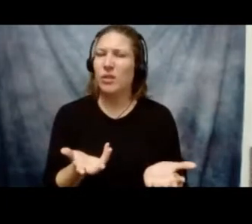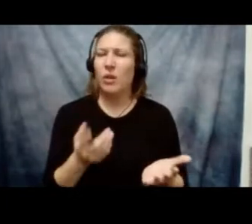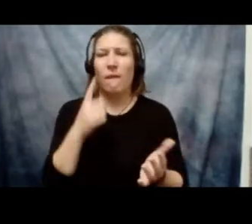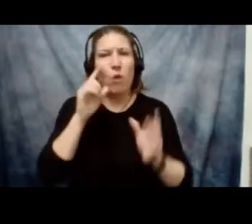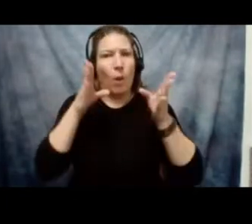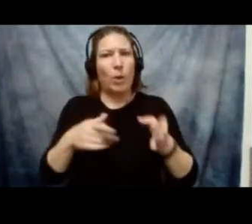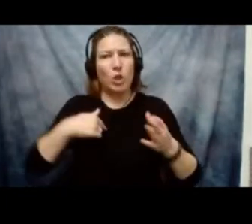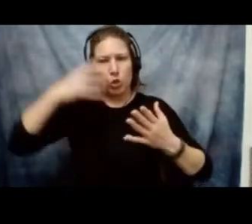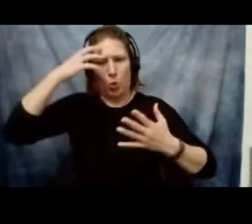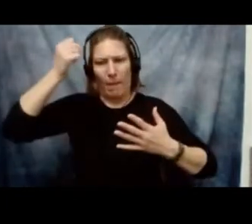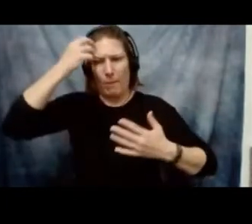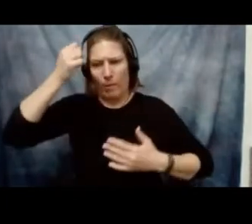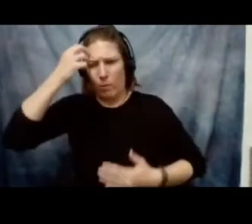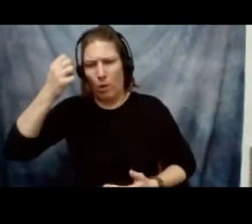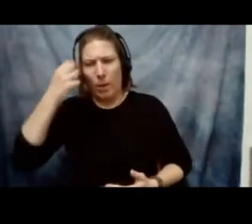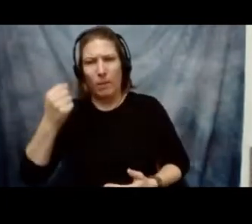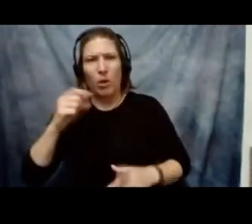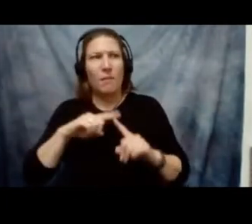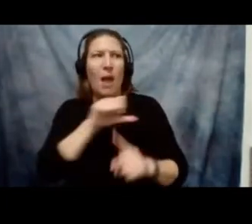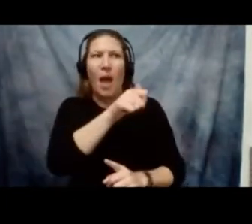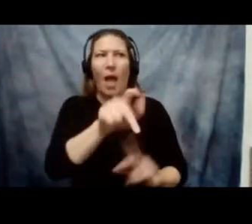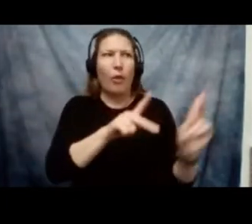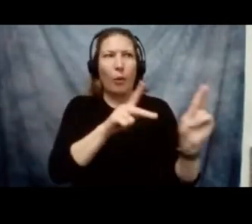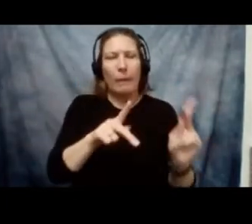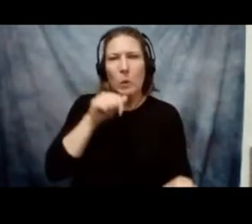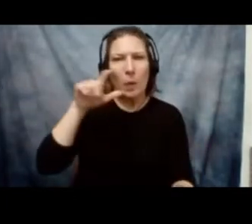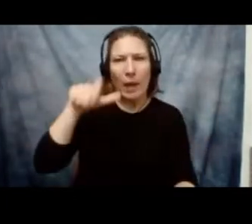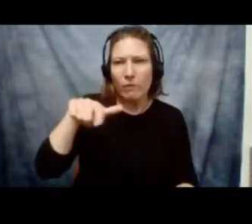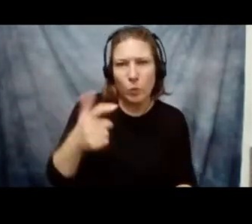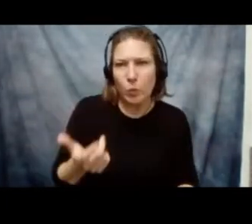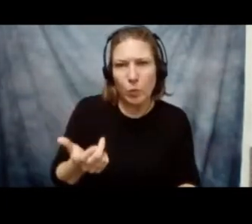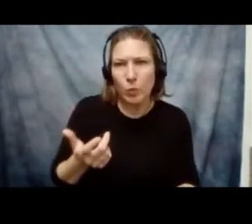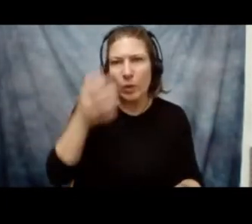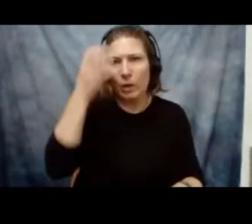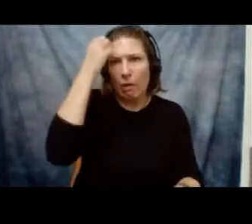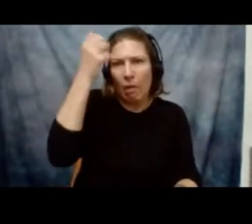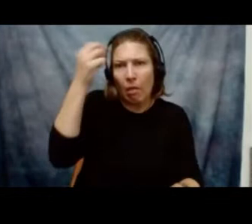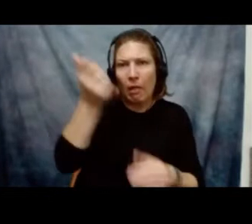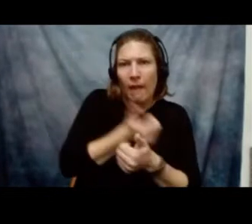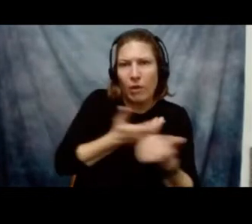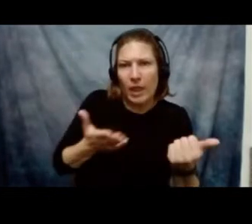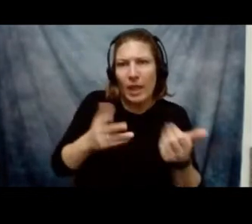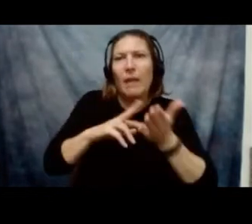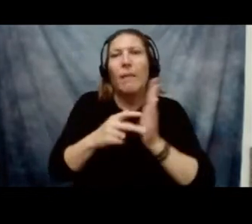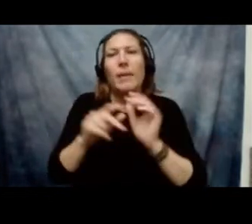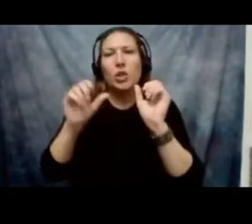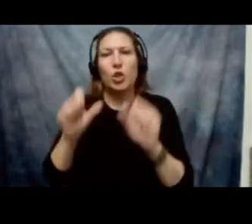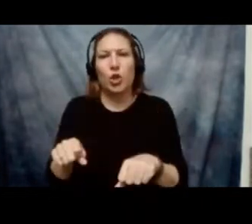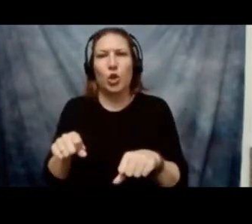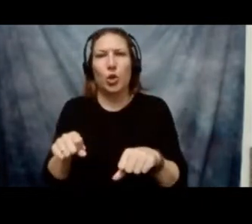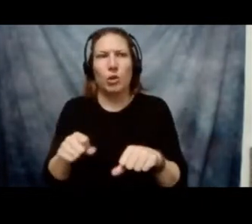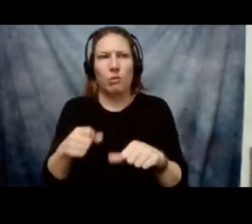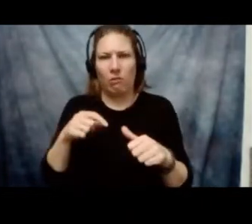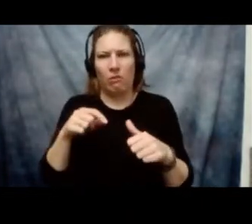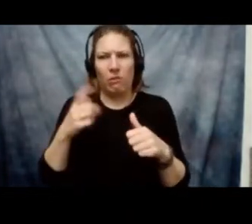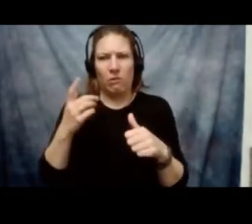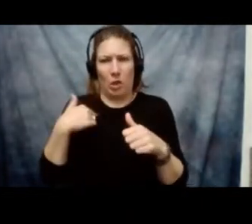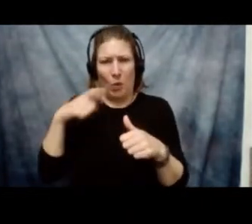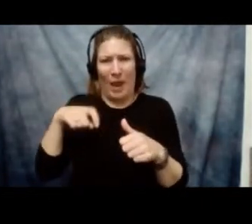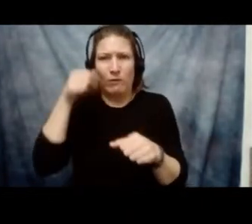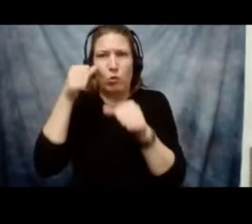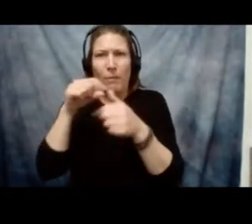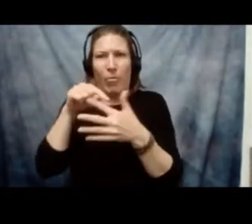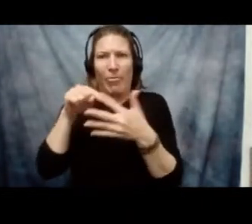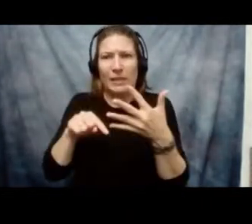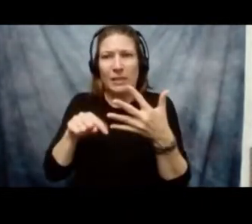else to really process that. And so it could end up raising more questions than it answers. Like, are we coming back to that? I don't